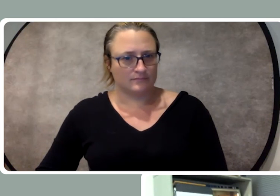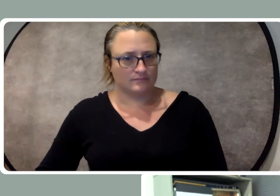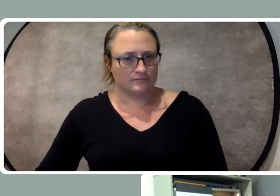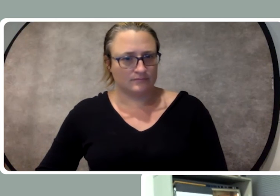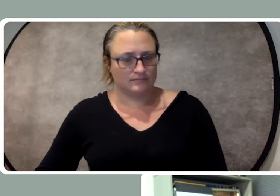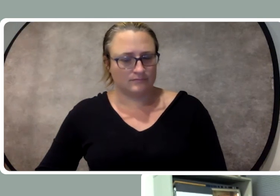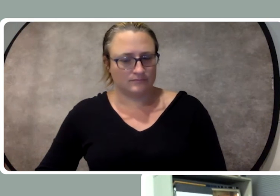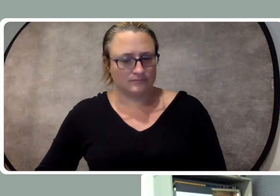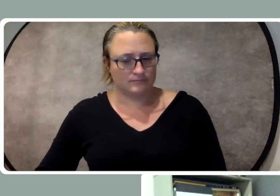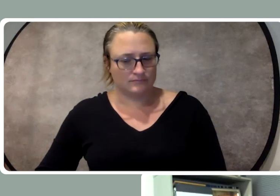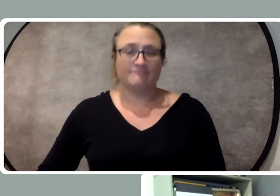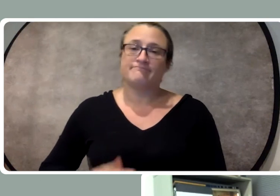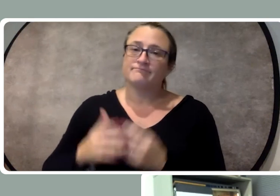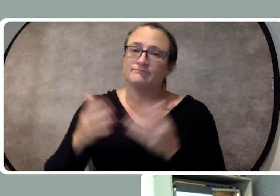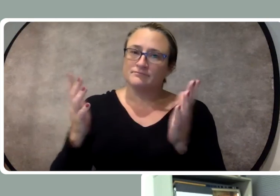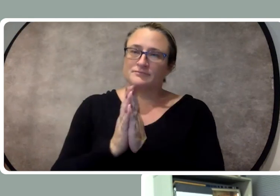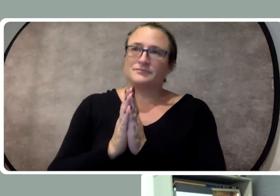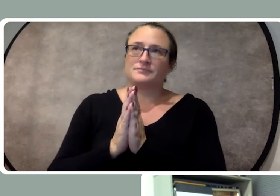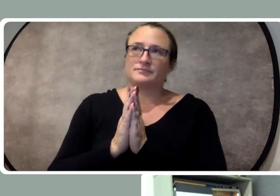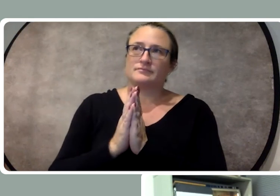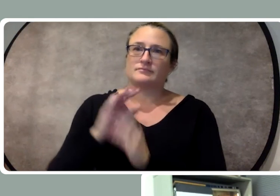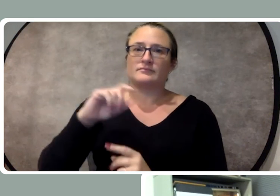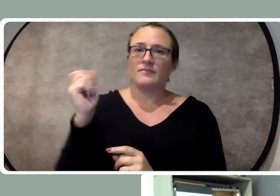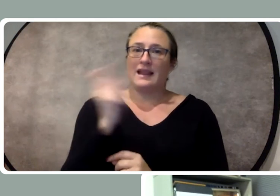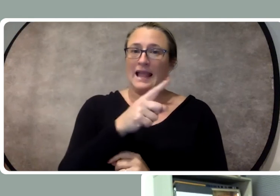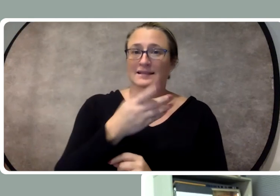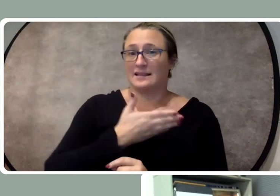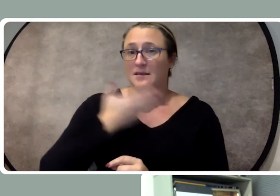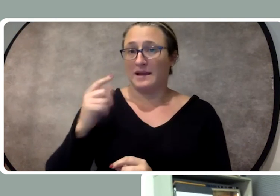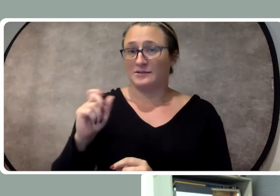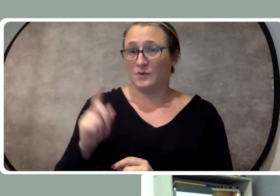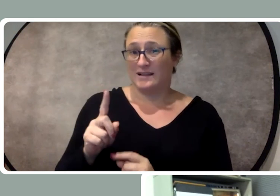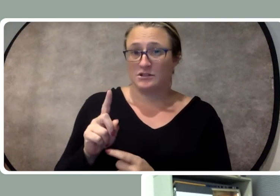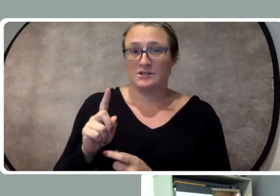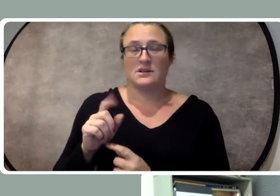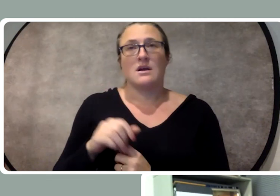Well, asking the best questions, that sometimes